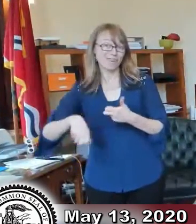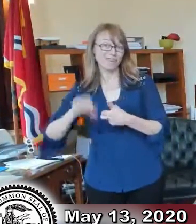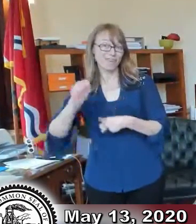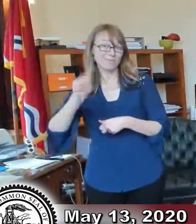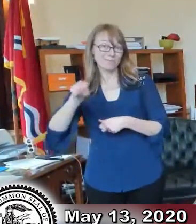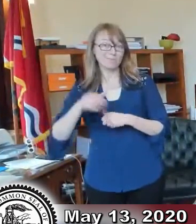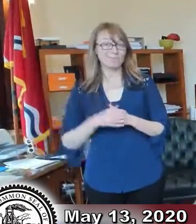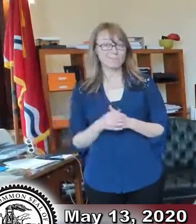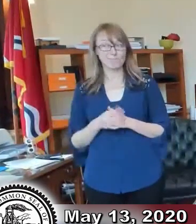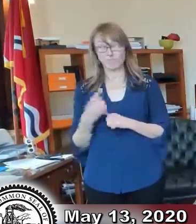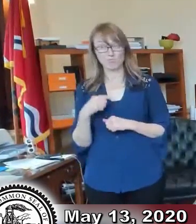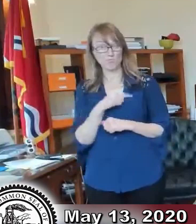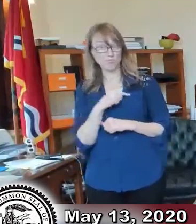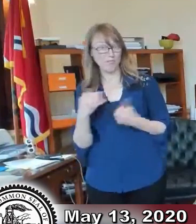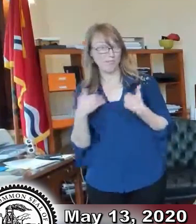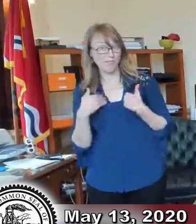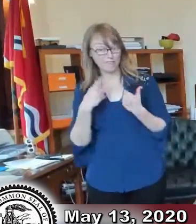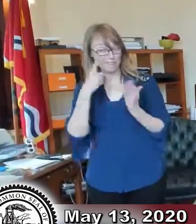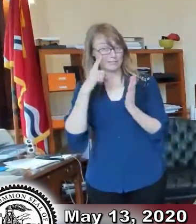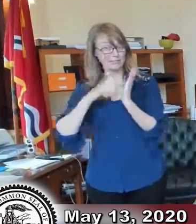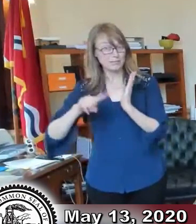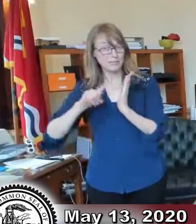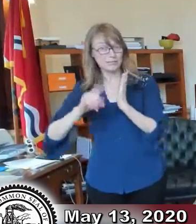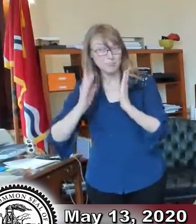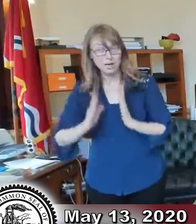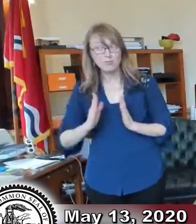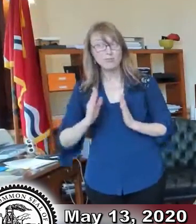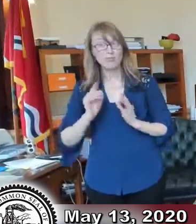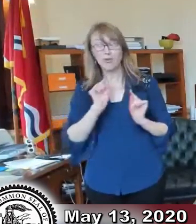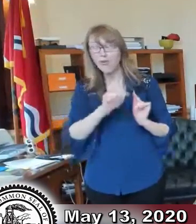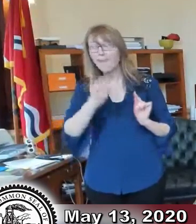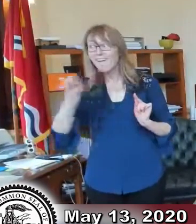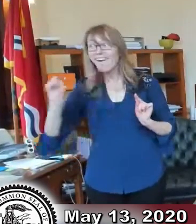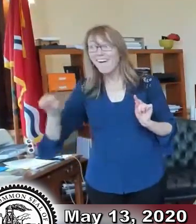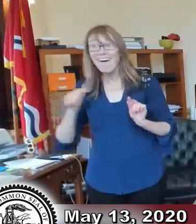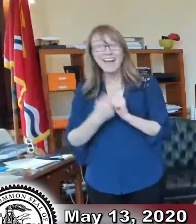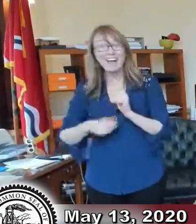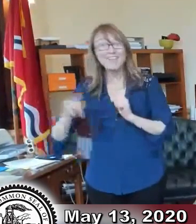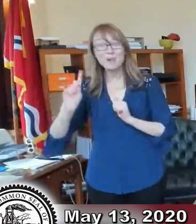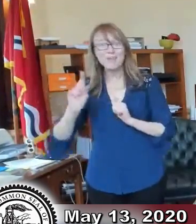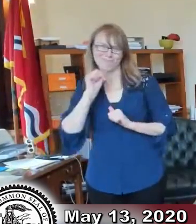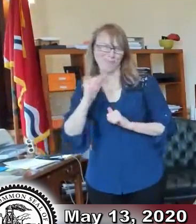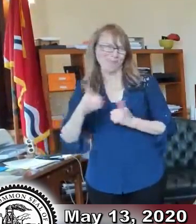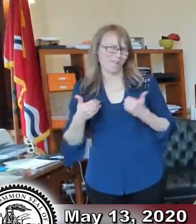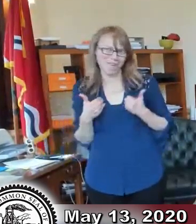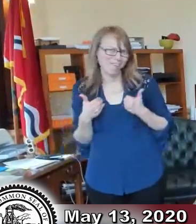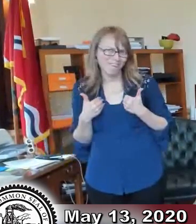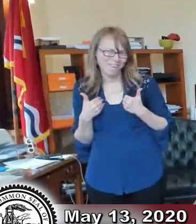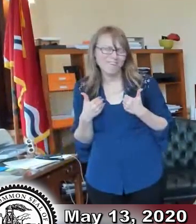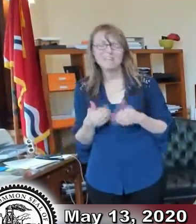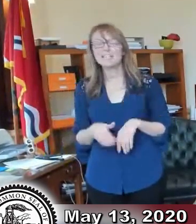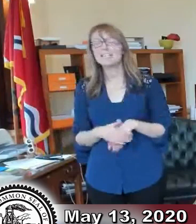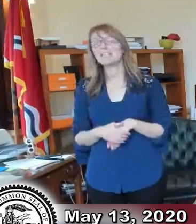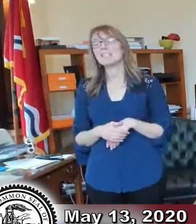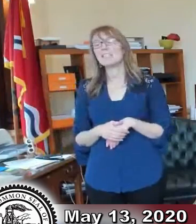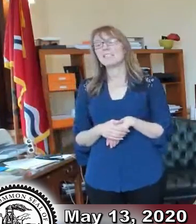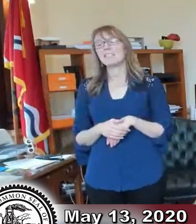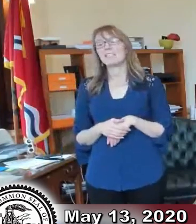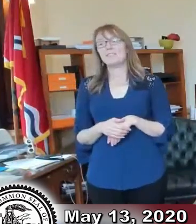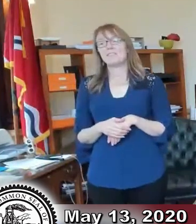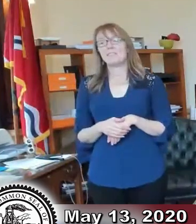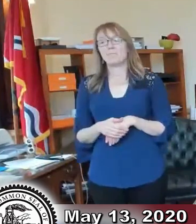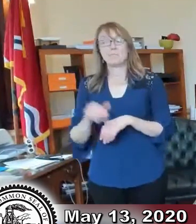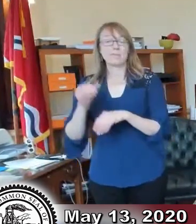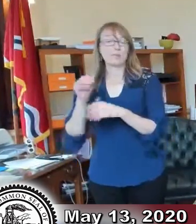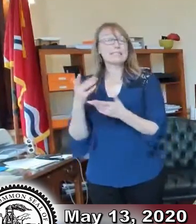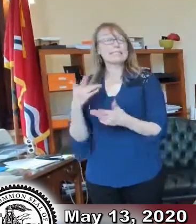inspector in every business or on every corner. So employees have regularly called us about